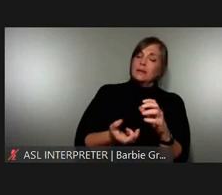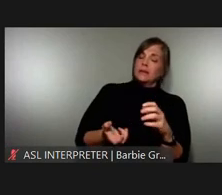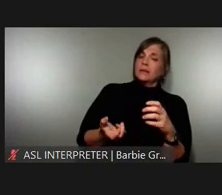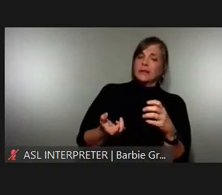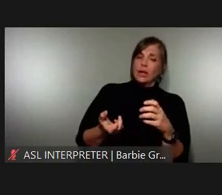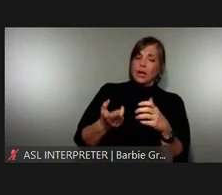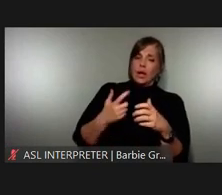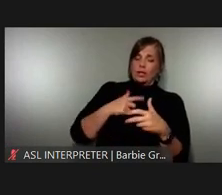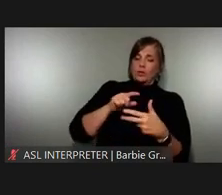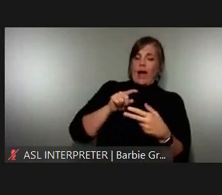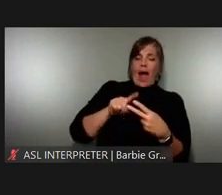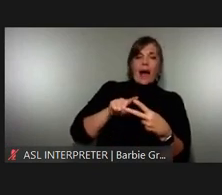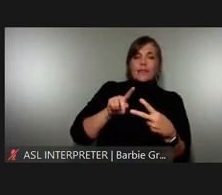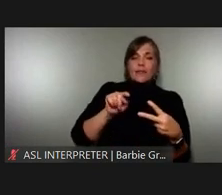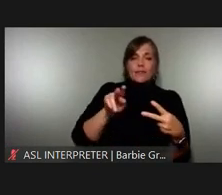perceives us.